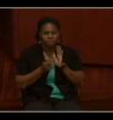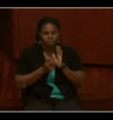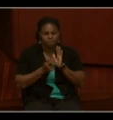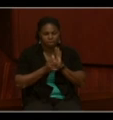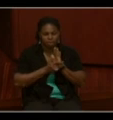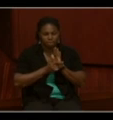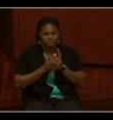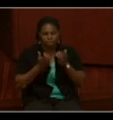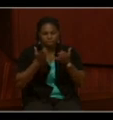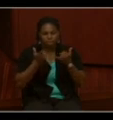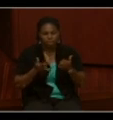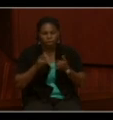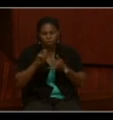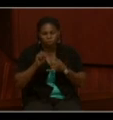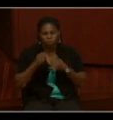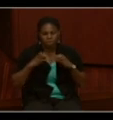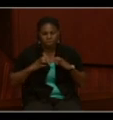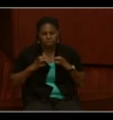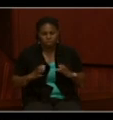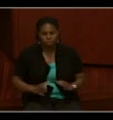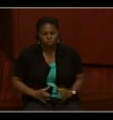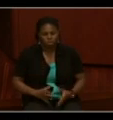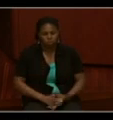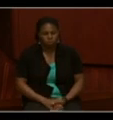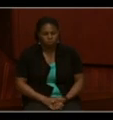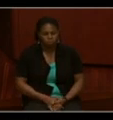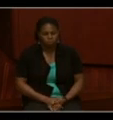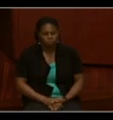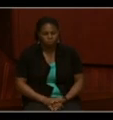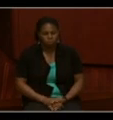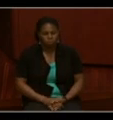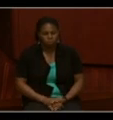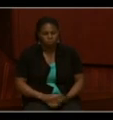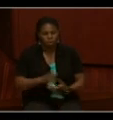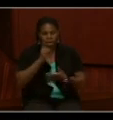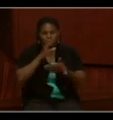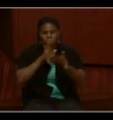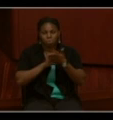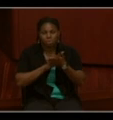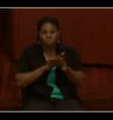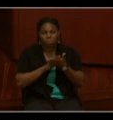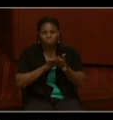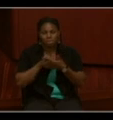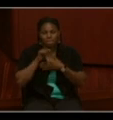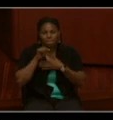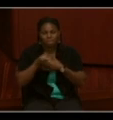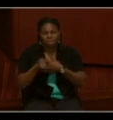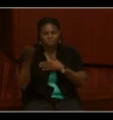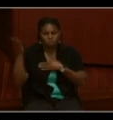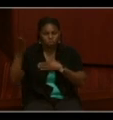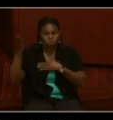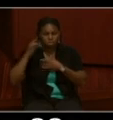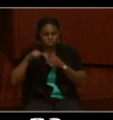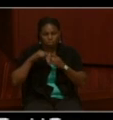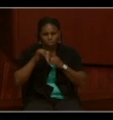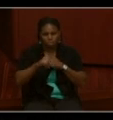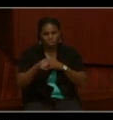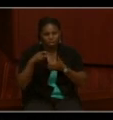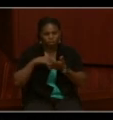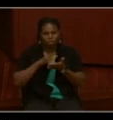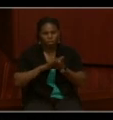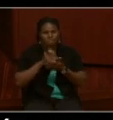the U.S. Citizenship and Immigration Services. And I believe Zach Wilski did a presentation about some of those records